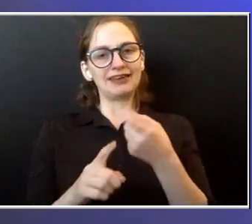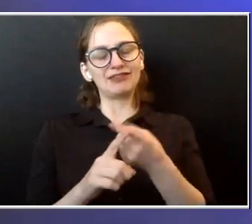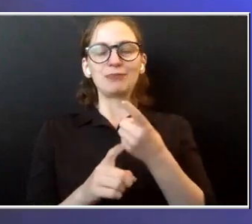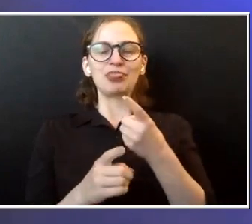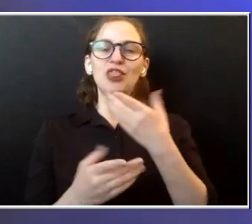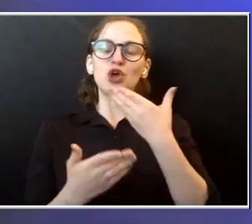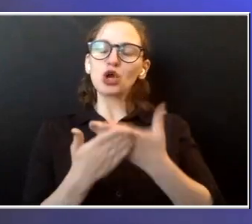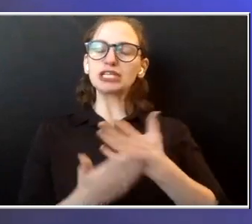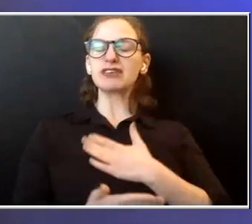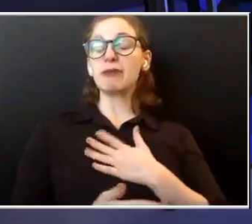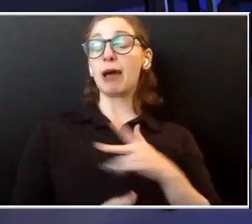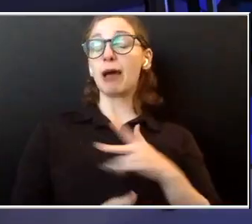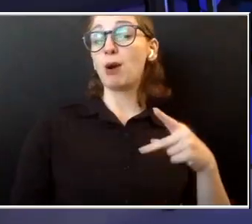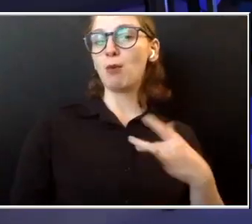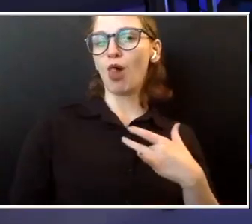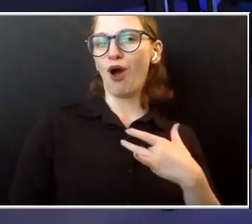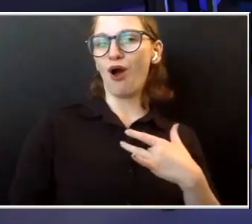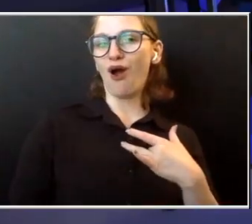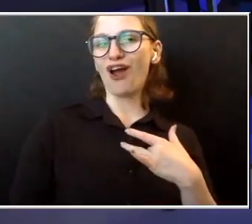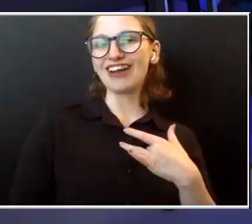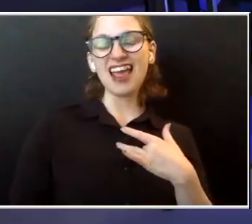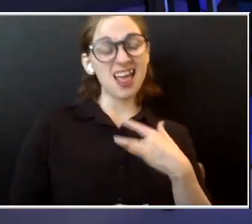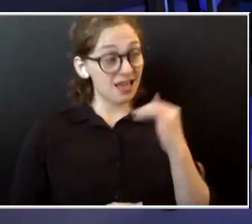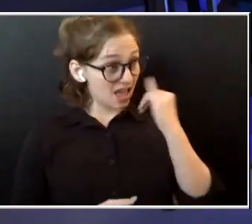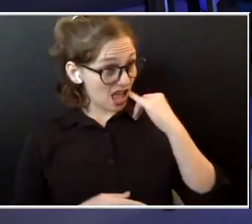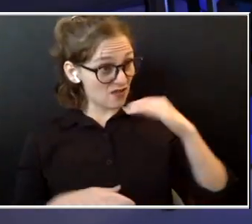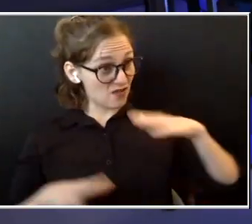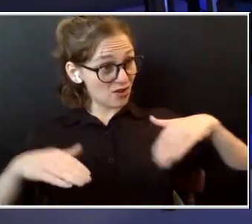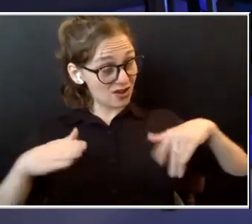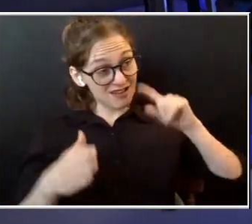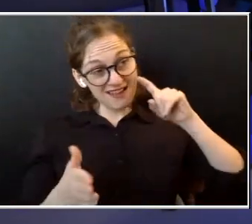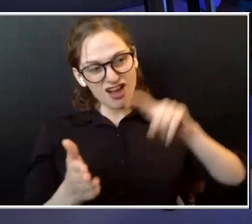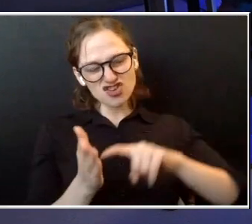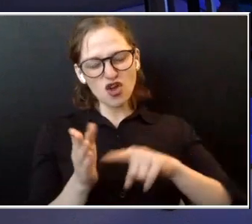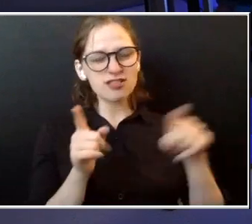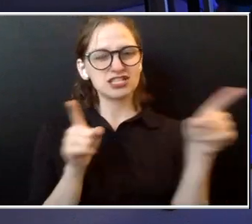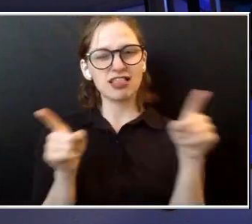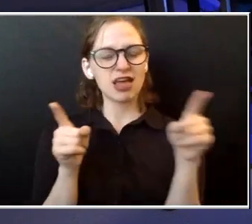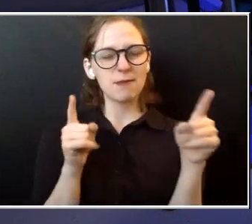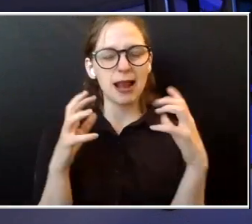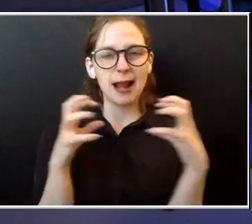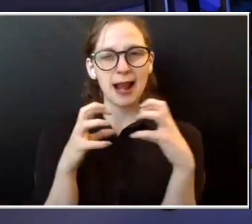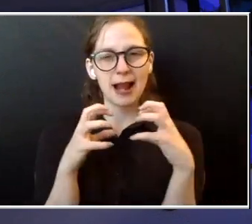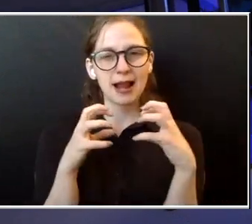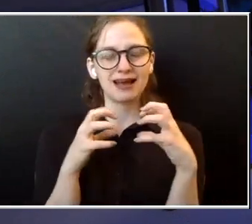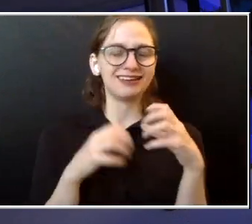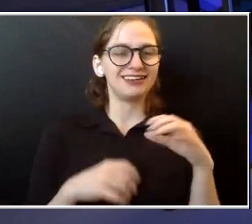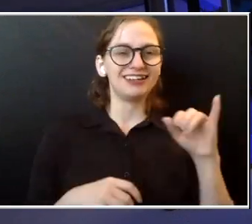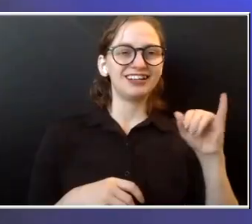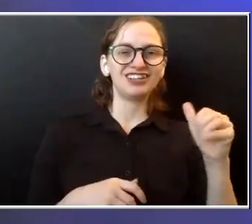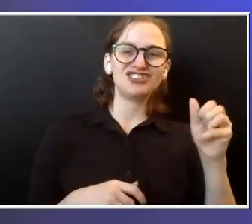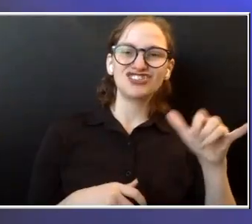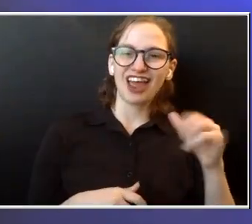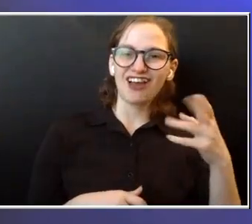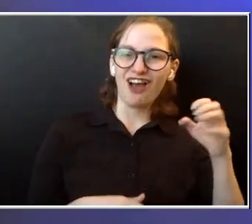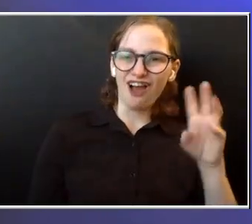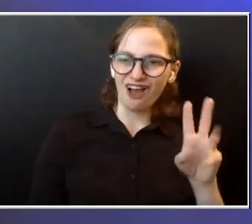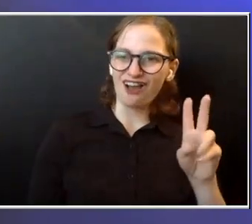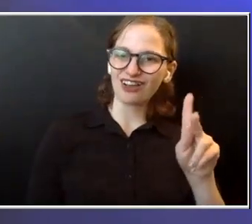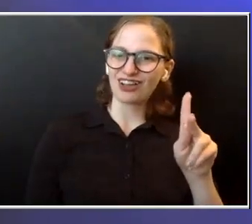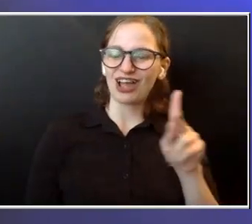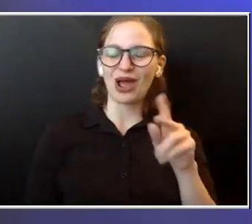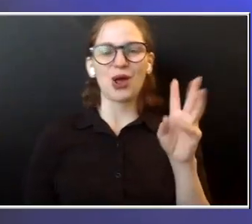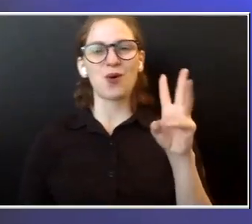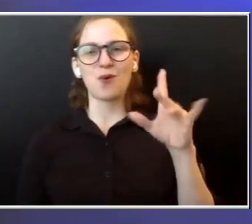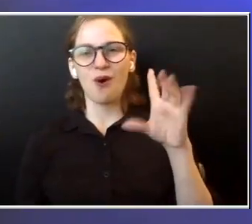just There is making this sure rivalry. If you haven't picked up on it, there's a little Jayhawk Wildcat thing here going on. But just making sure that I